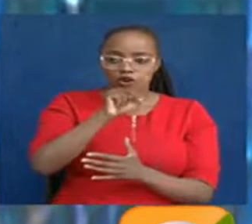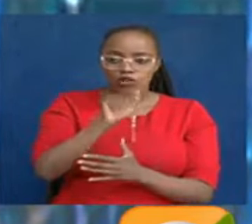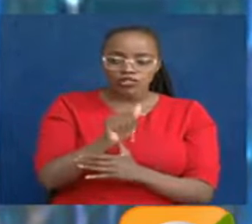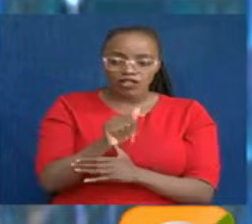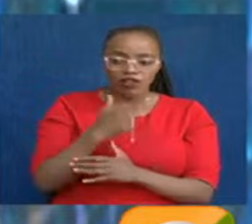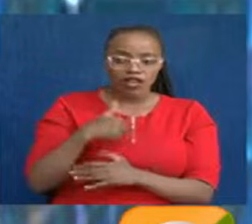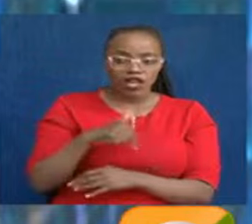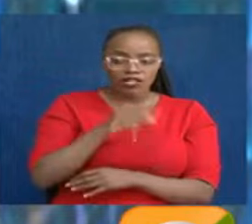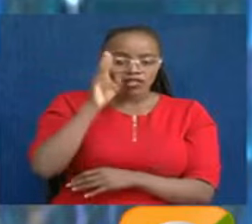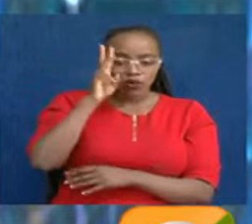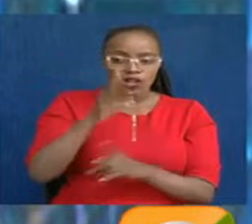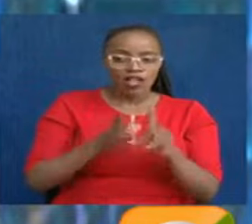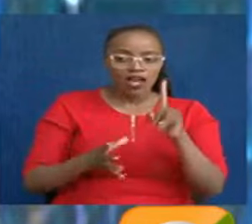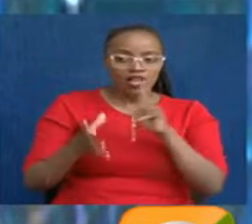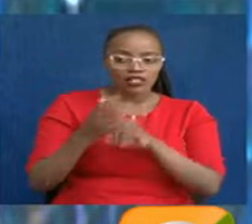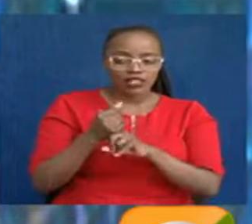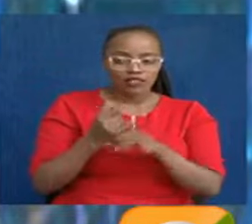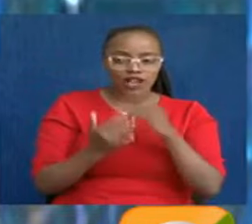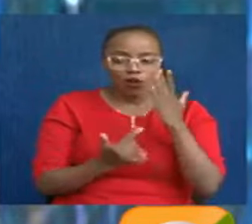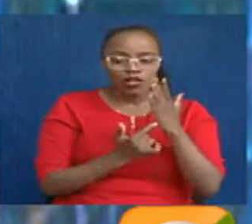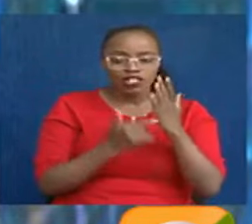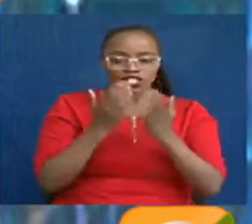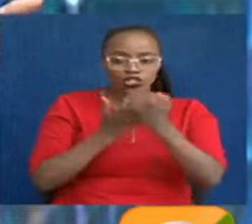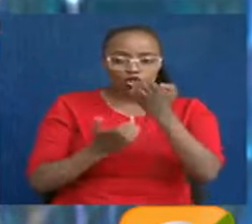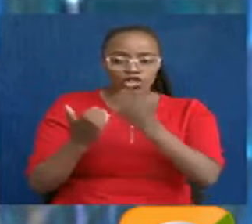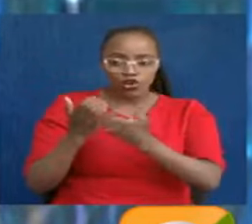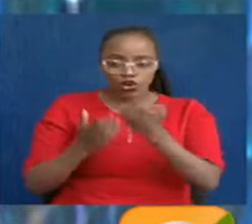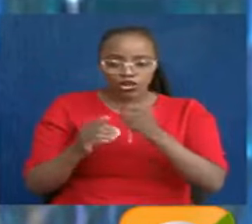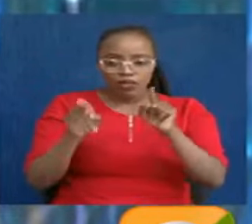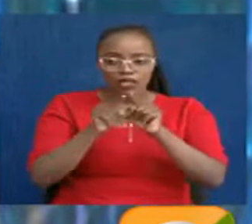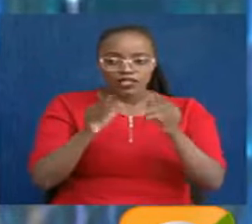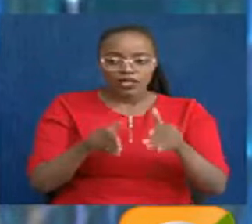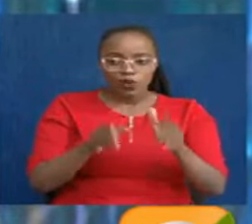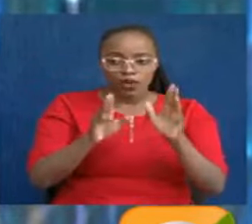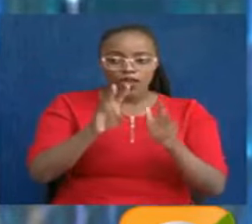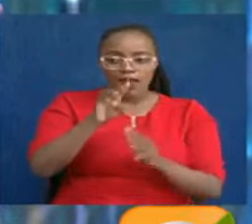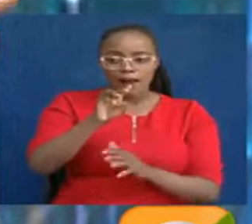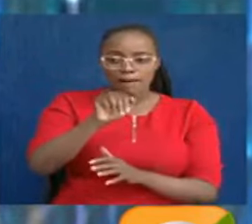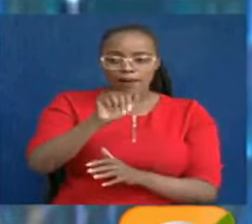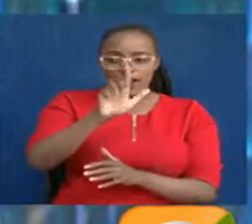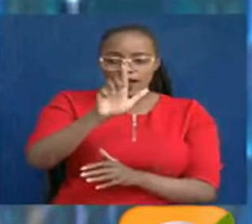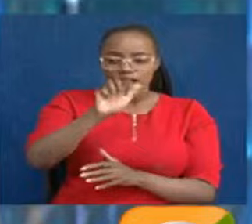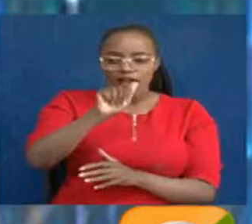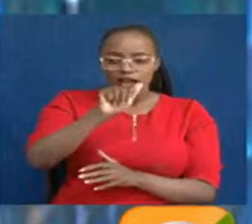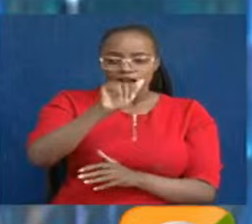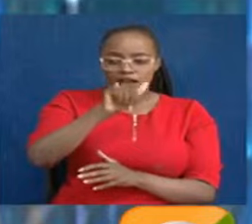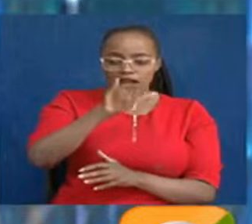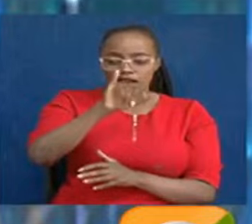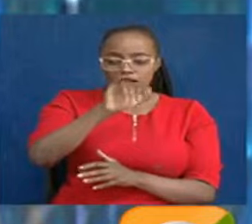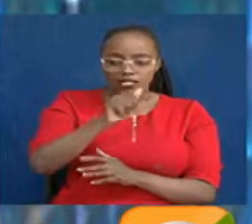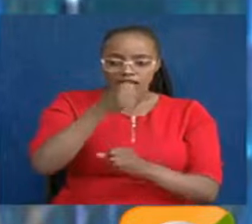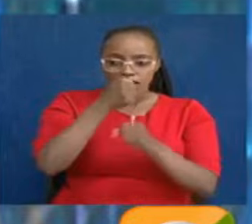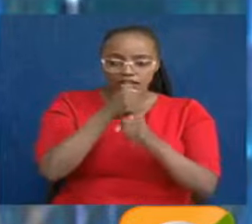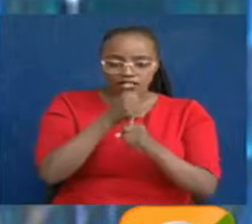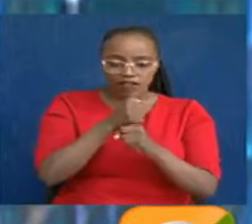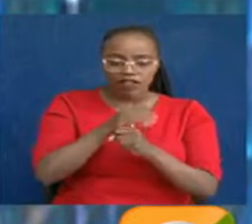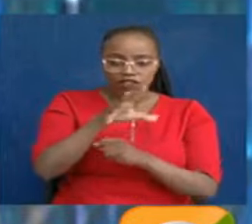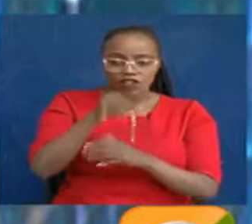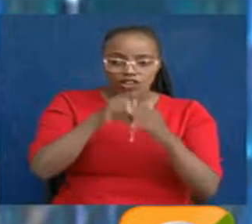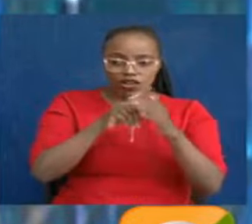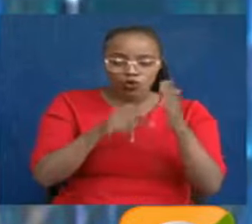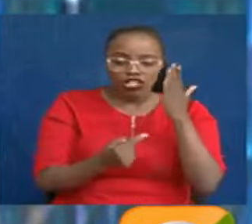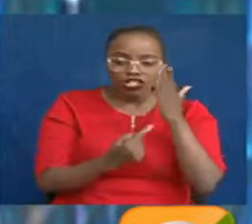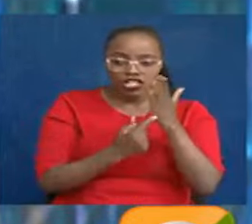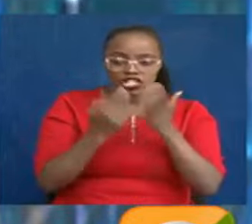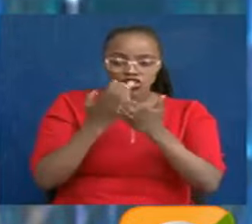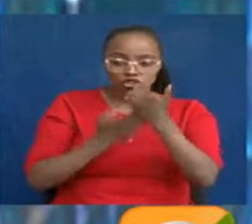are going to achieve our digital economy the same way Malaysia has done. You find that in Malaysia, the digital